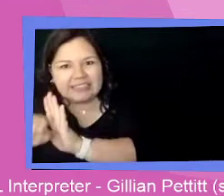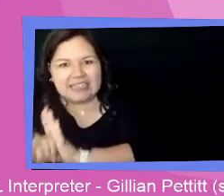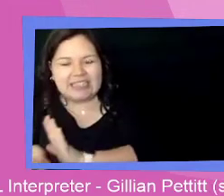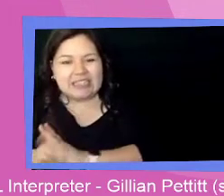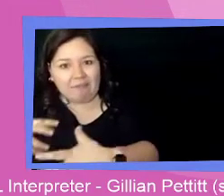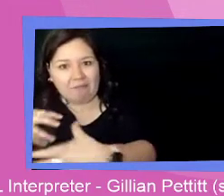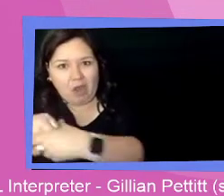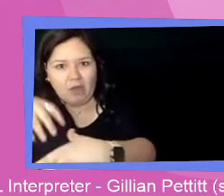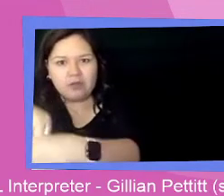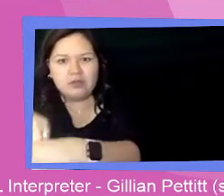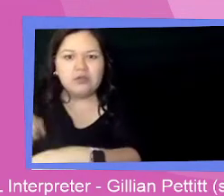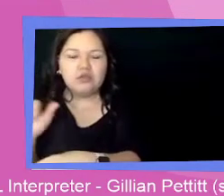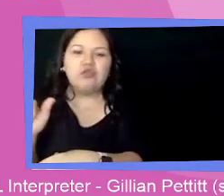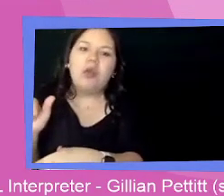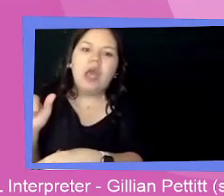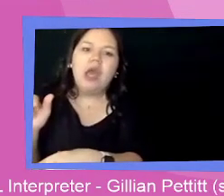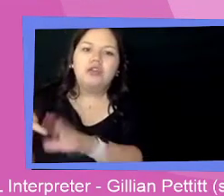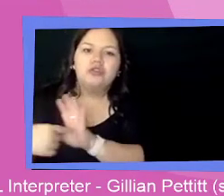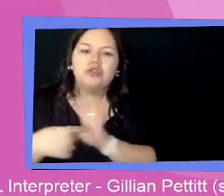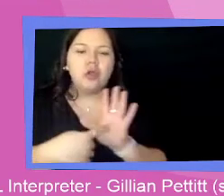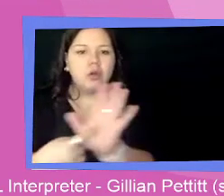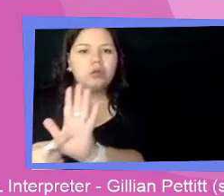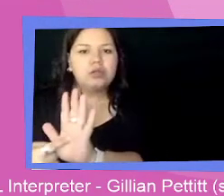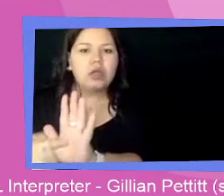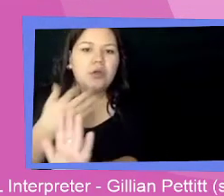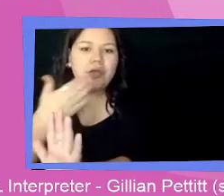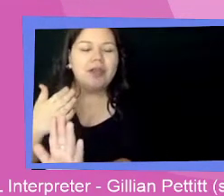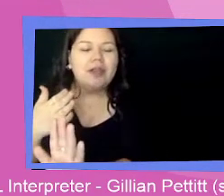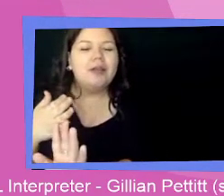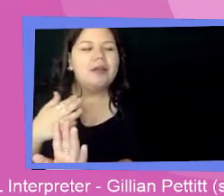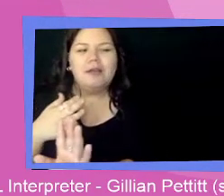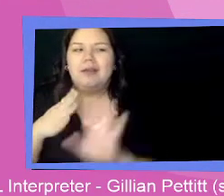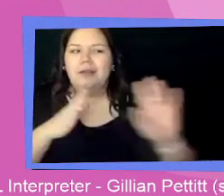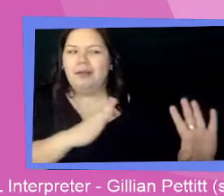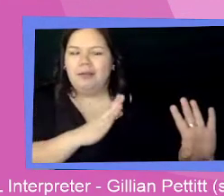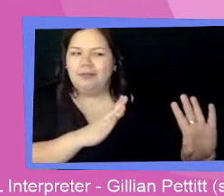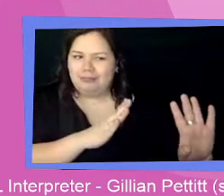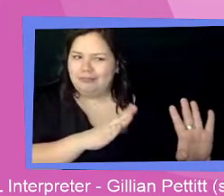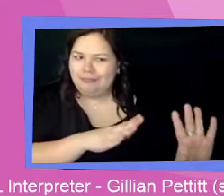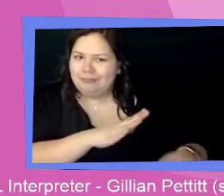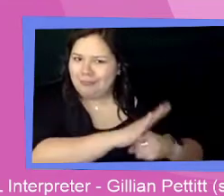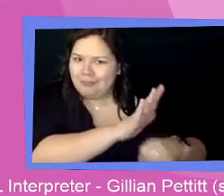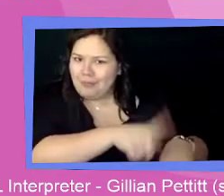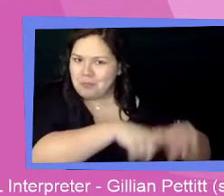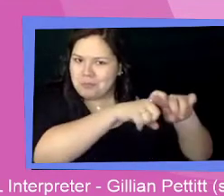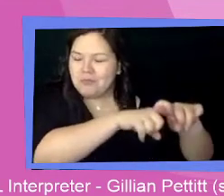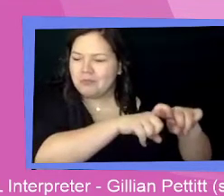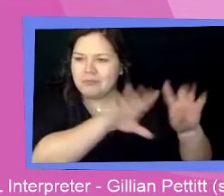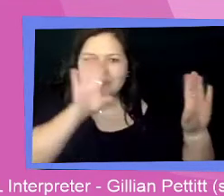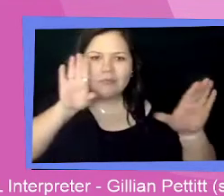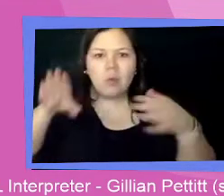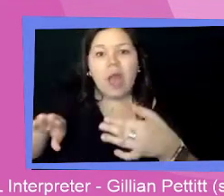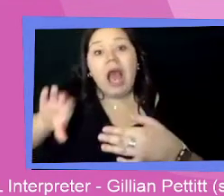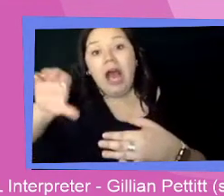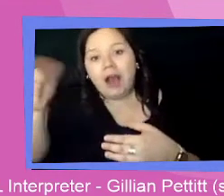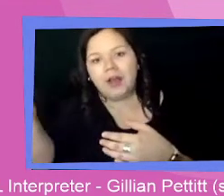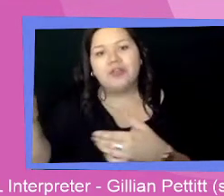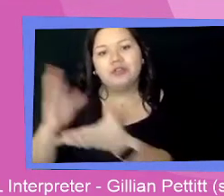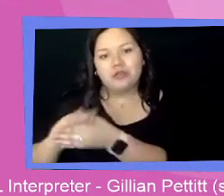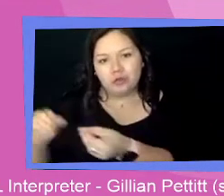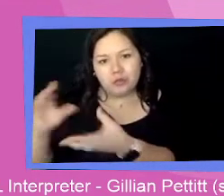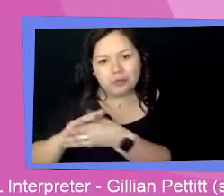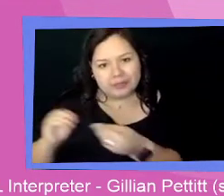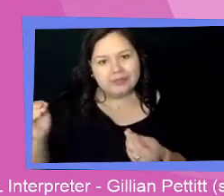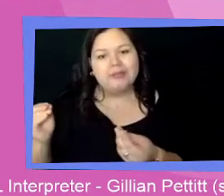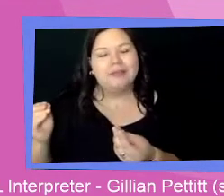if anything else, it just offers a break from that stagnant storytelling that we have seen